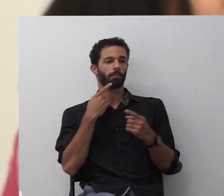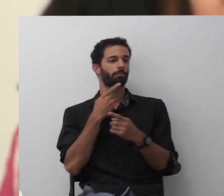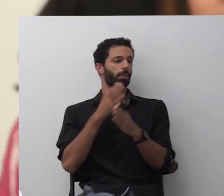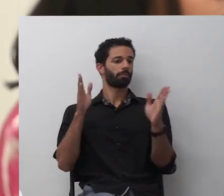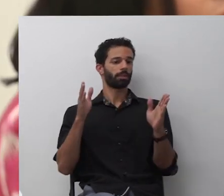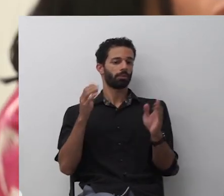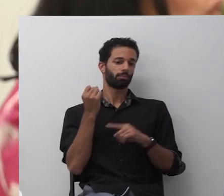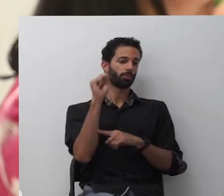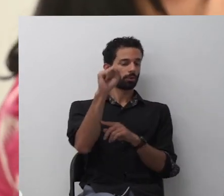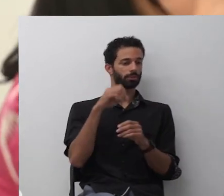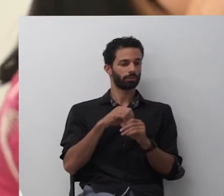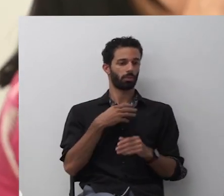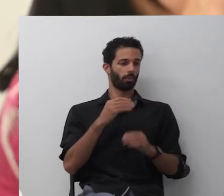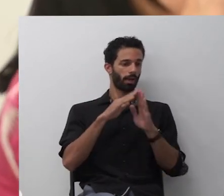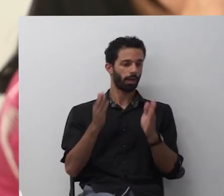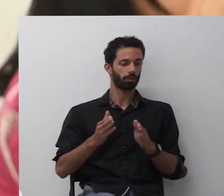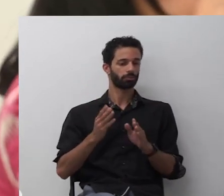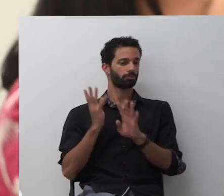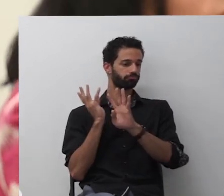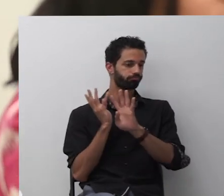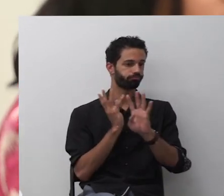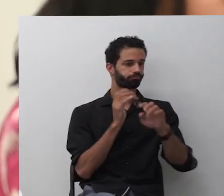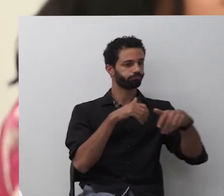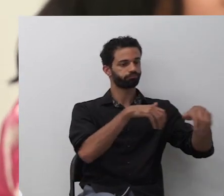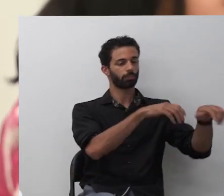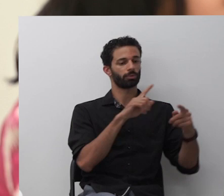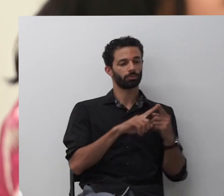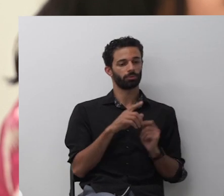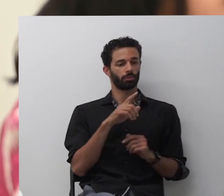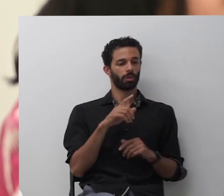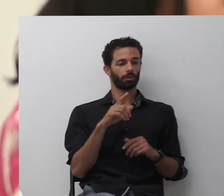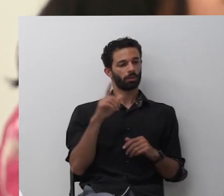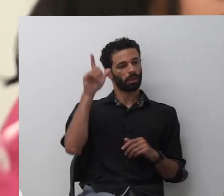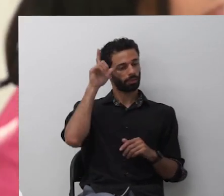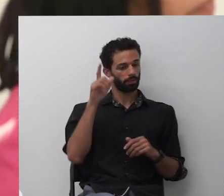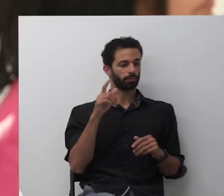protest and marching to the Lincoln Memorial. And I think for a lot of folks, the feedback we got was